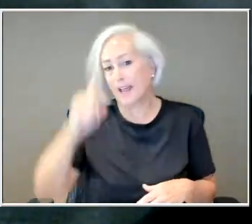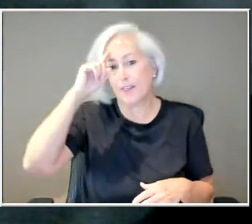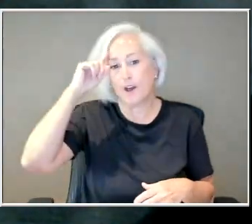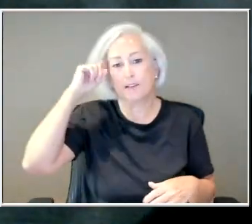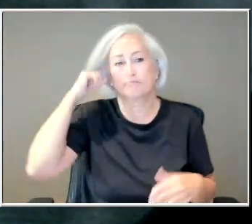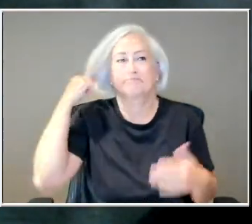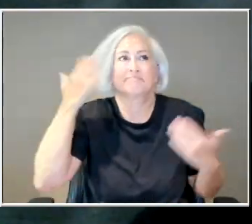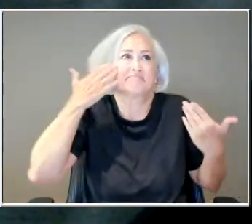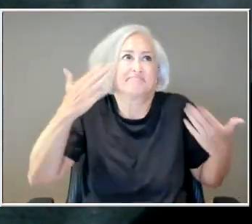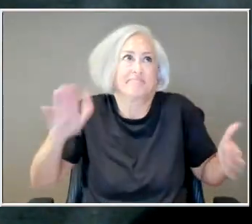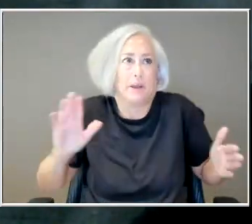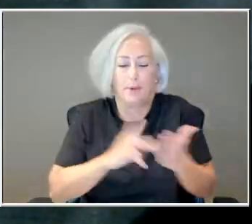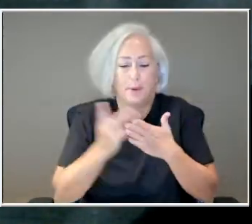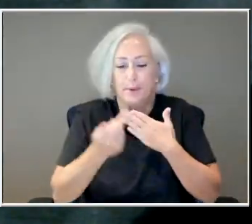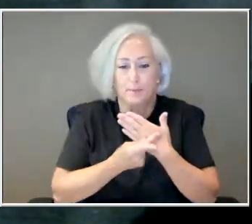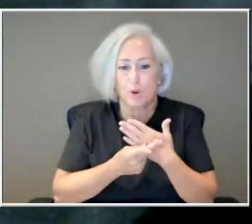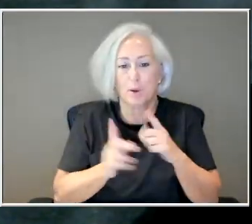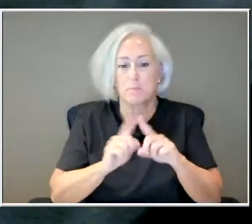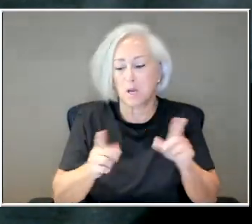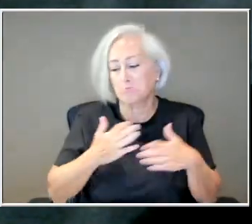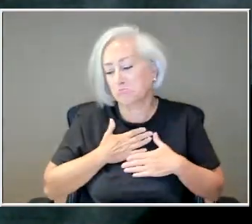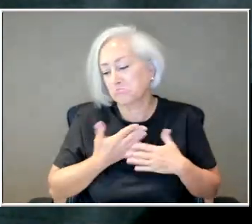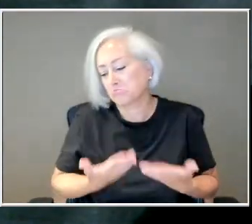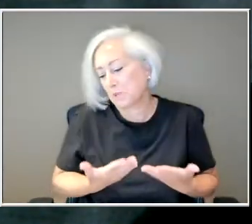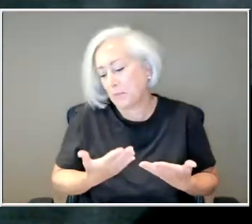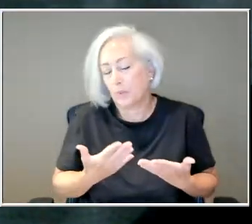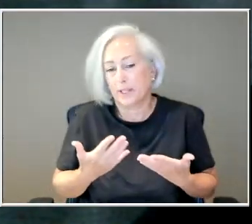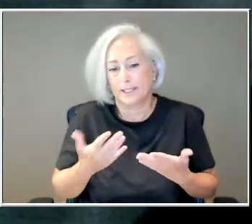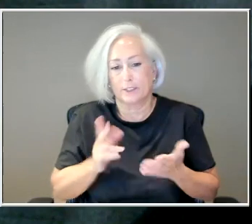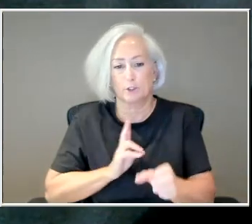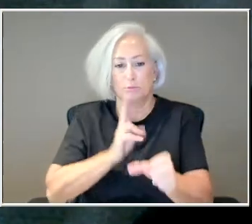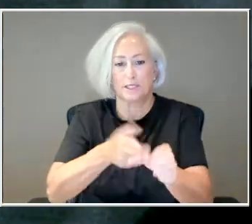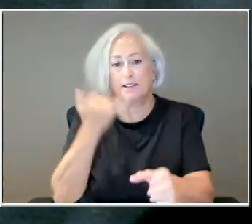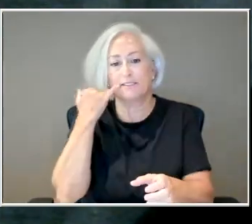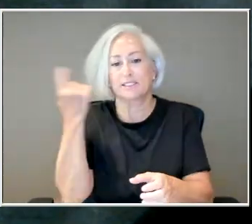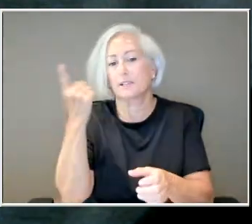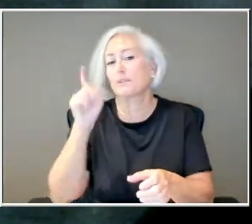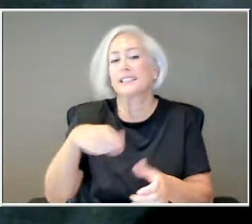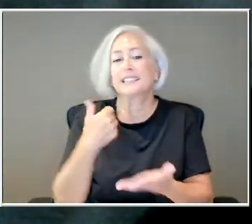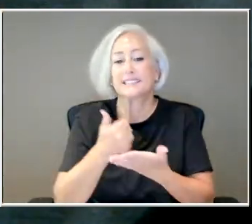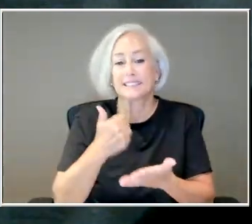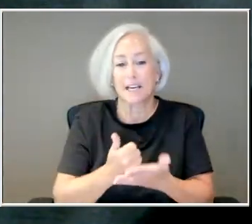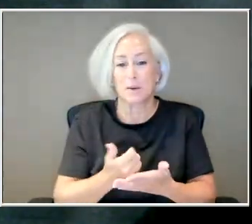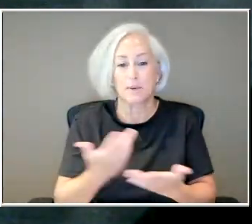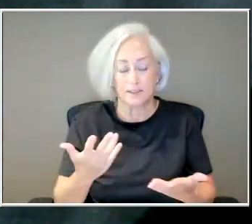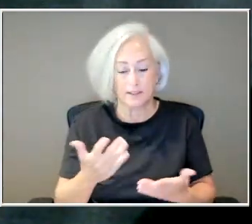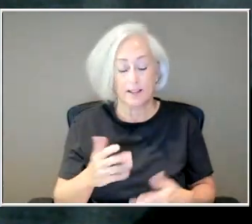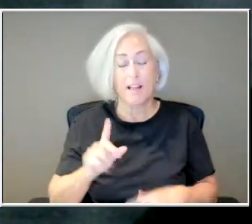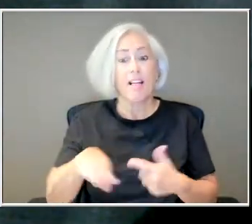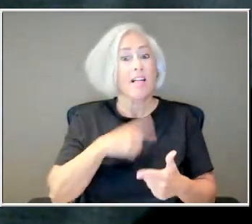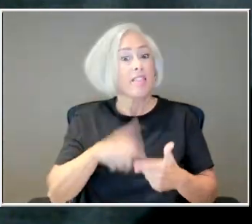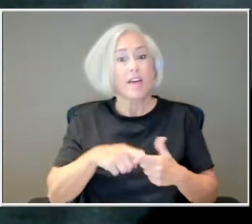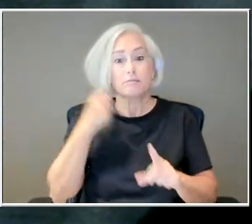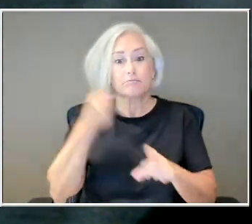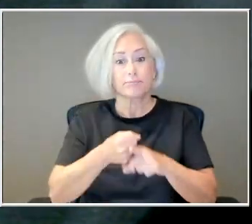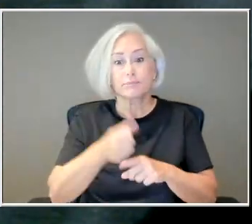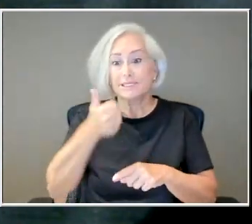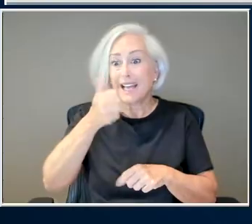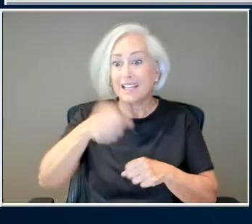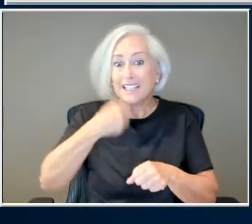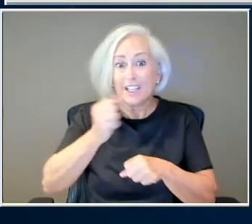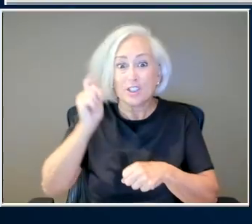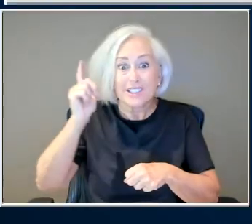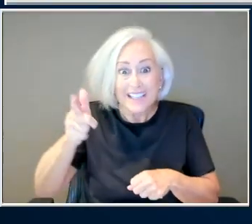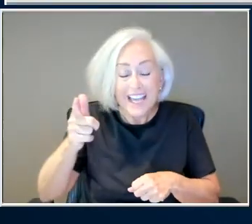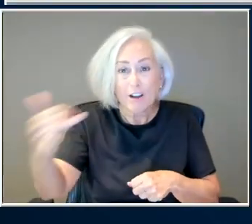the program is, but I'm willing to participate if someone could use the help. So I threw it in, and 10 years later, I got a call. And that's